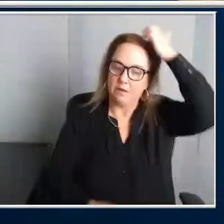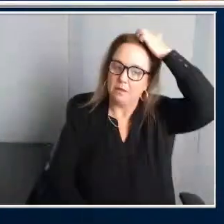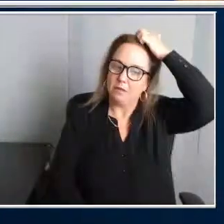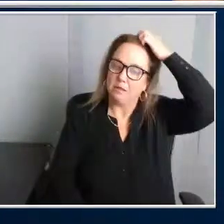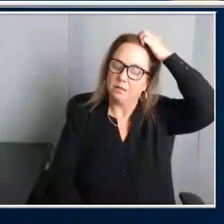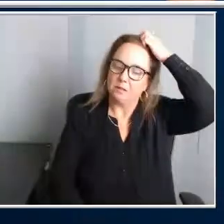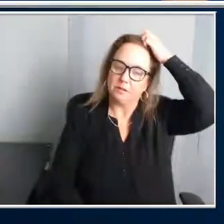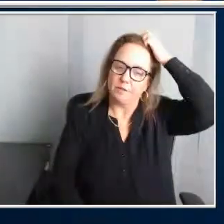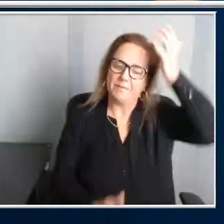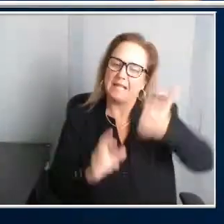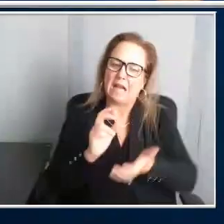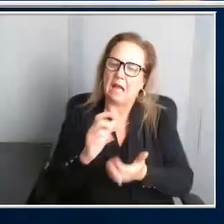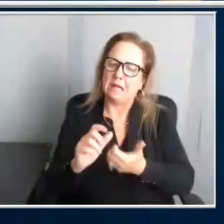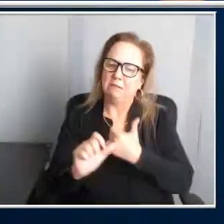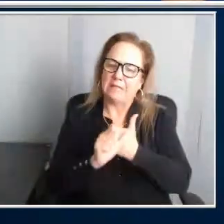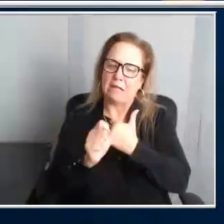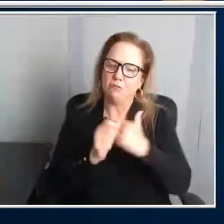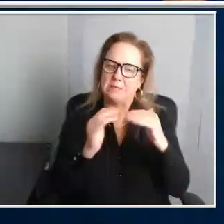dangerous is that situation?